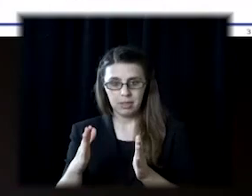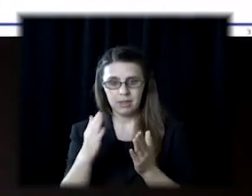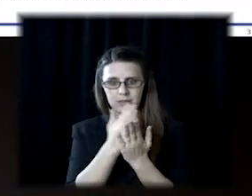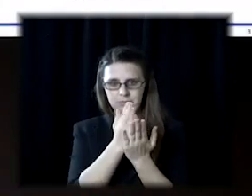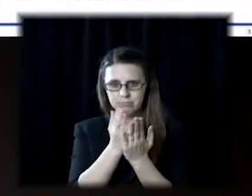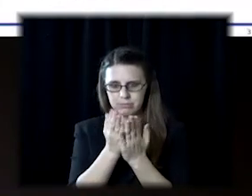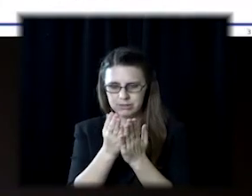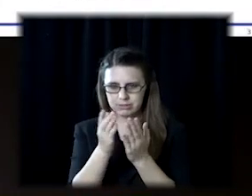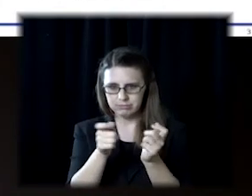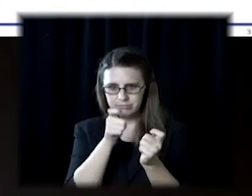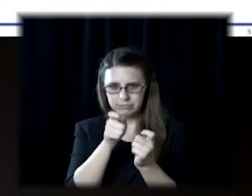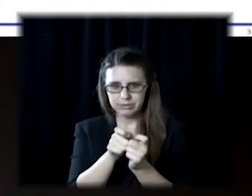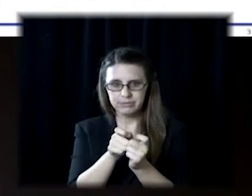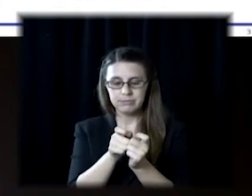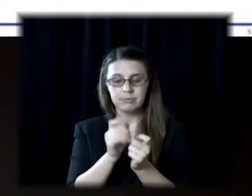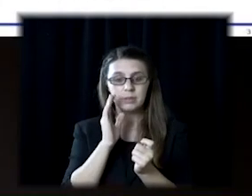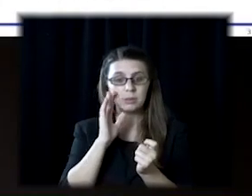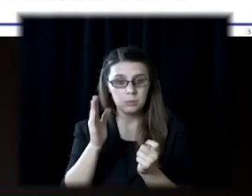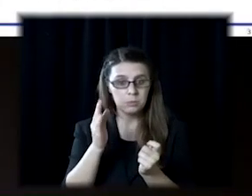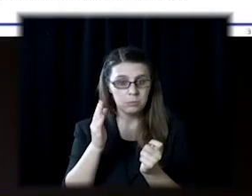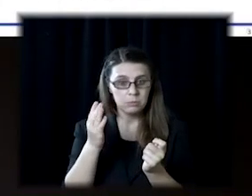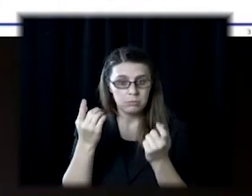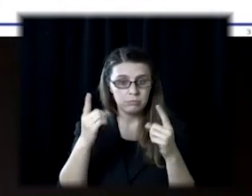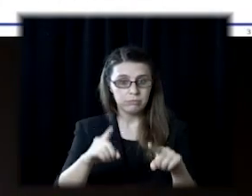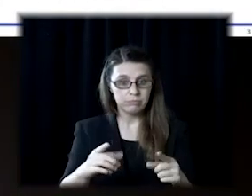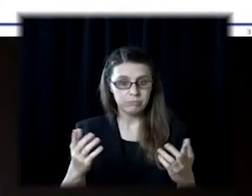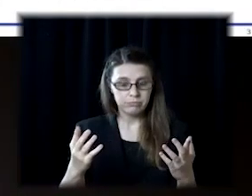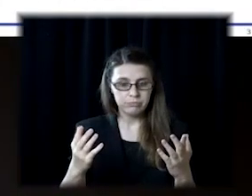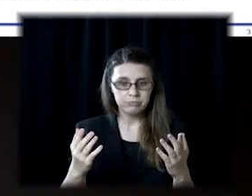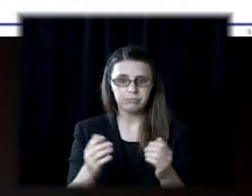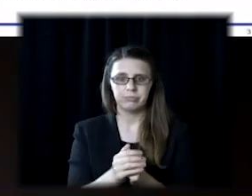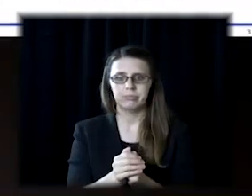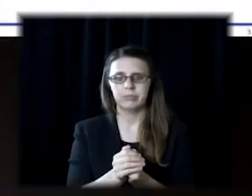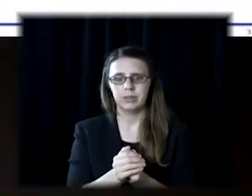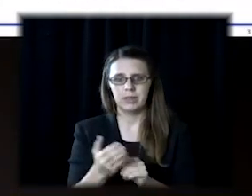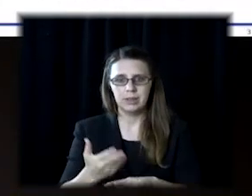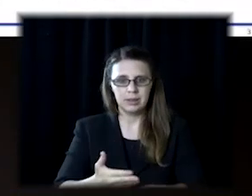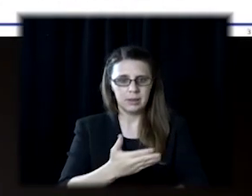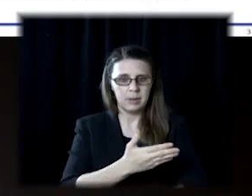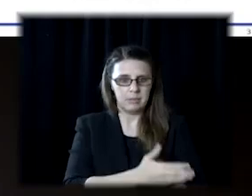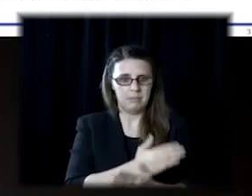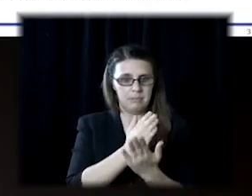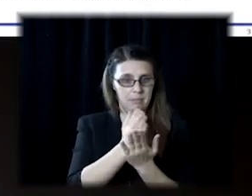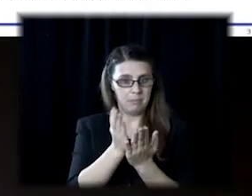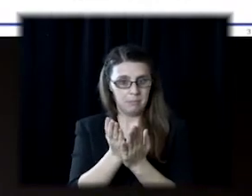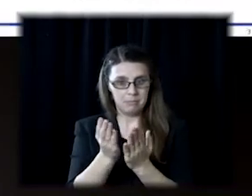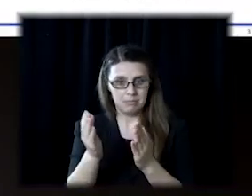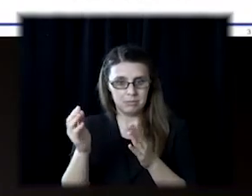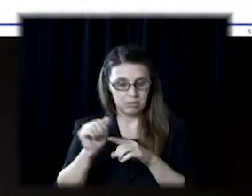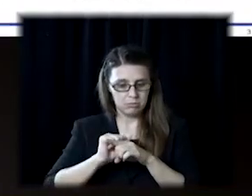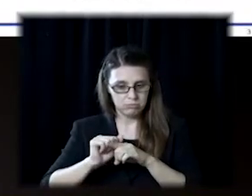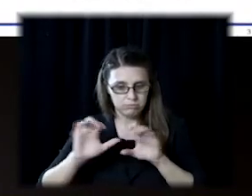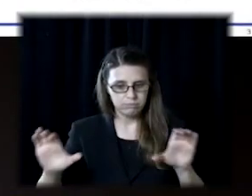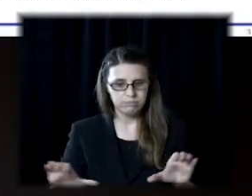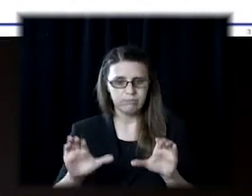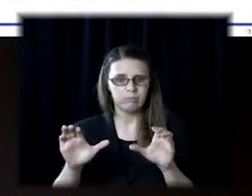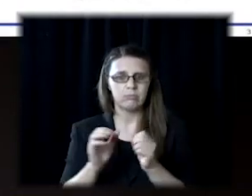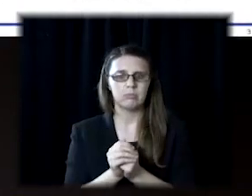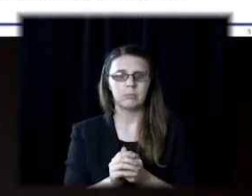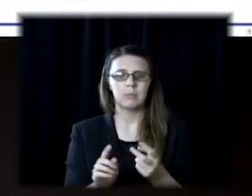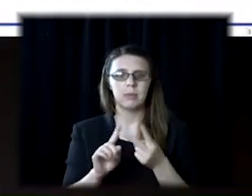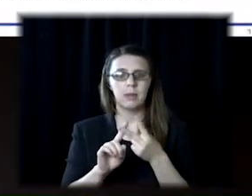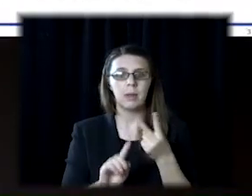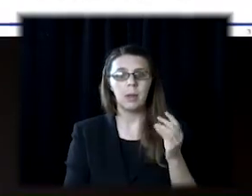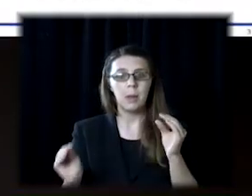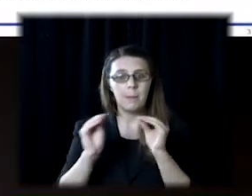in the adoption of improved financial and budgetary practices by municipalities and CRIM, increased transparency